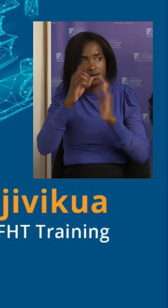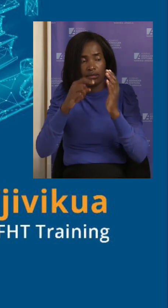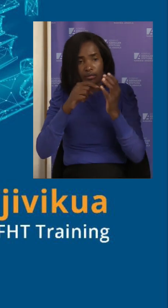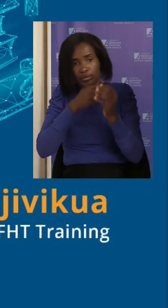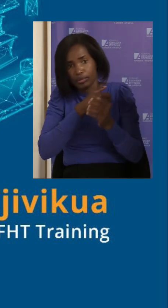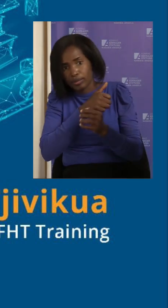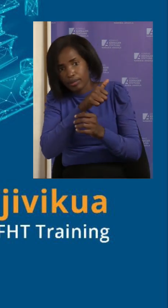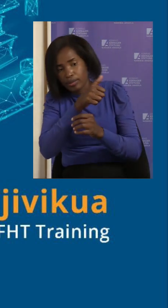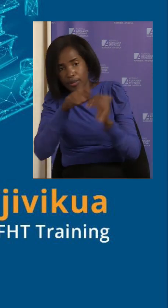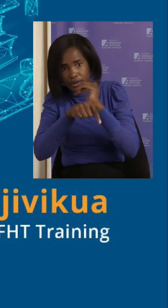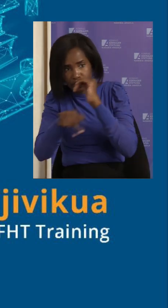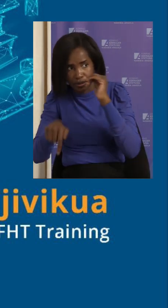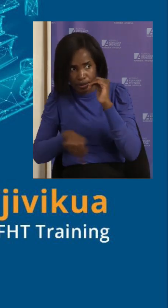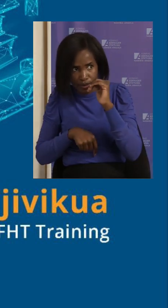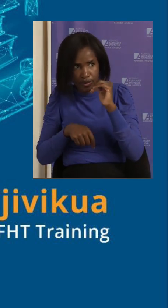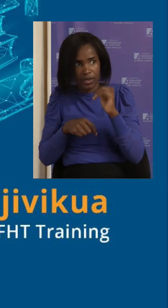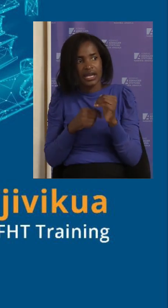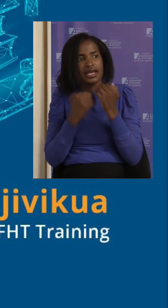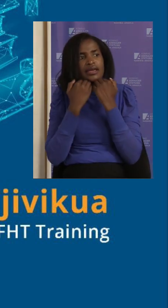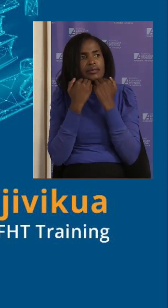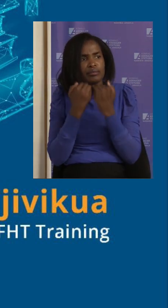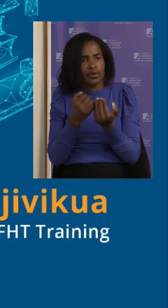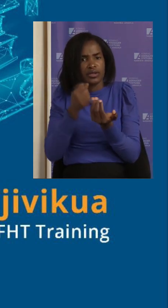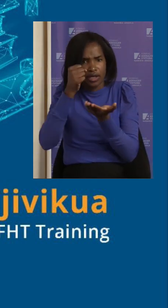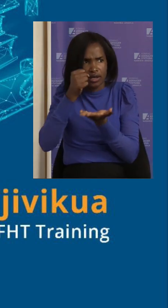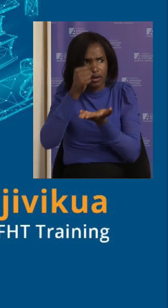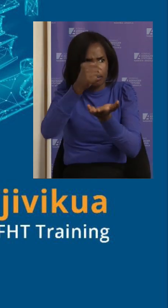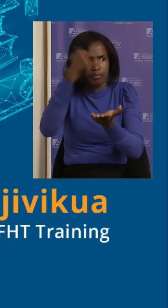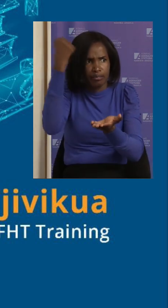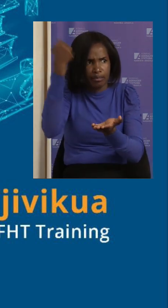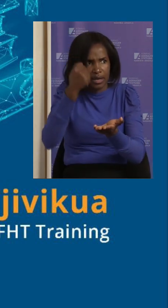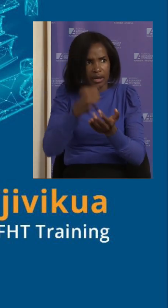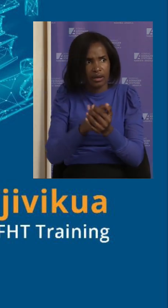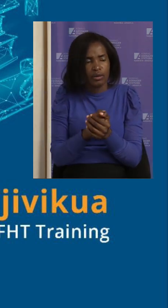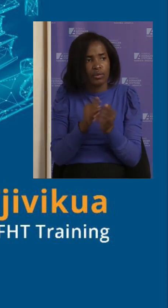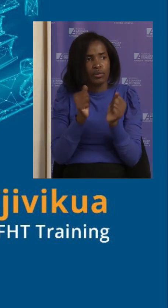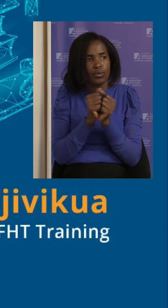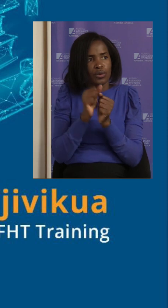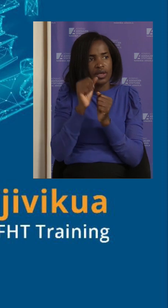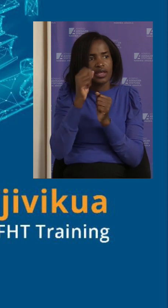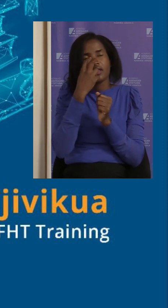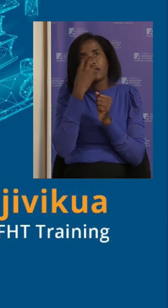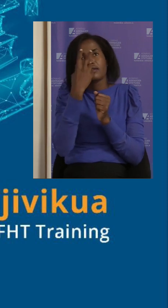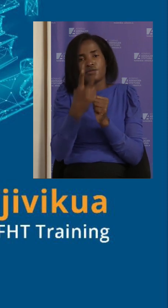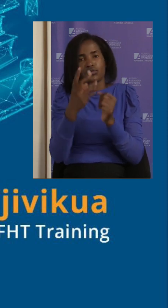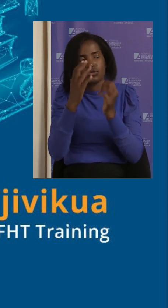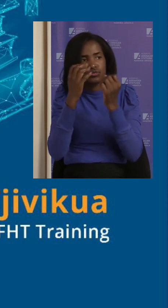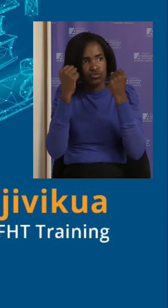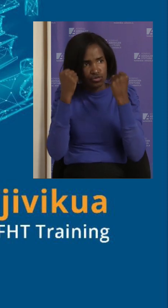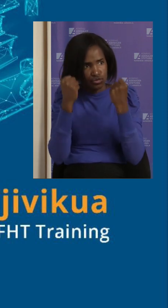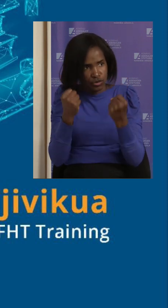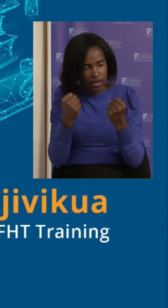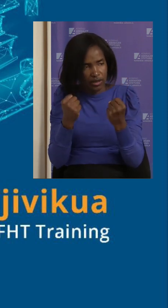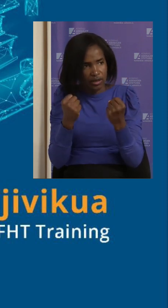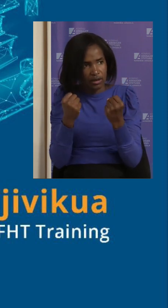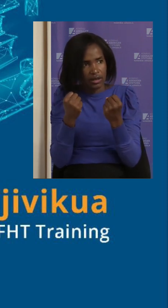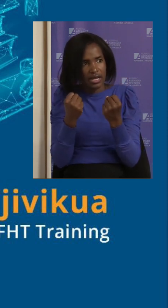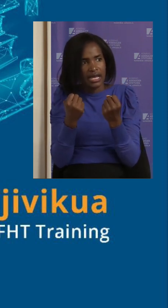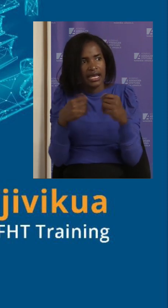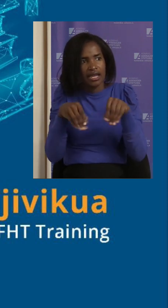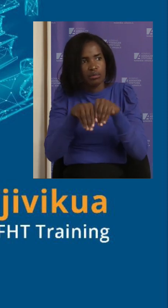fields, it is essential that a great investment be made in this field with a view to strengthen, create new